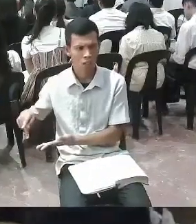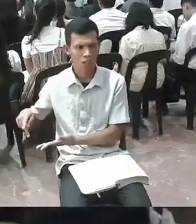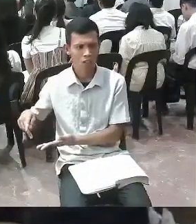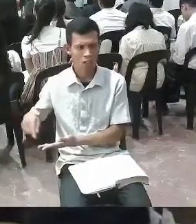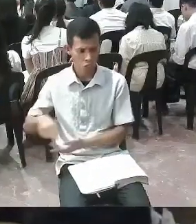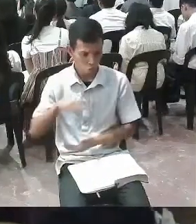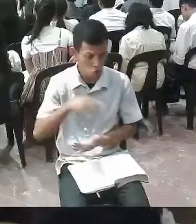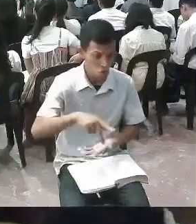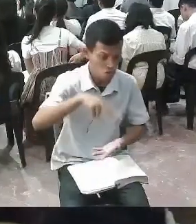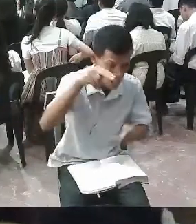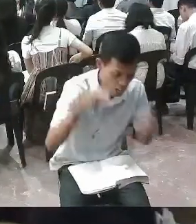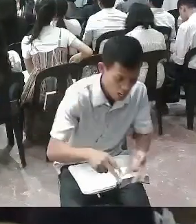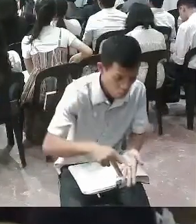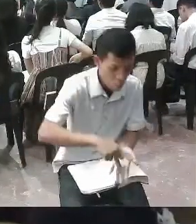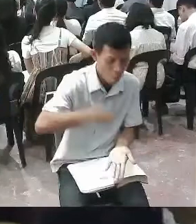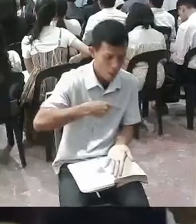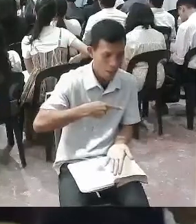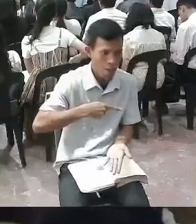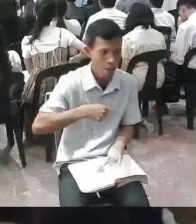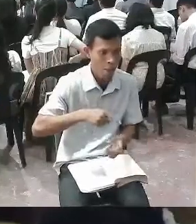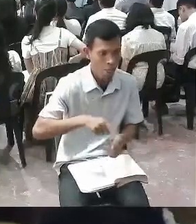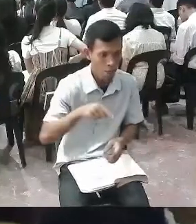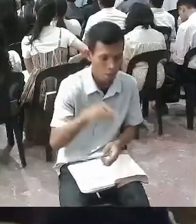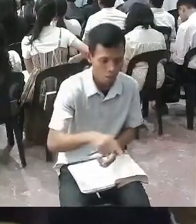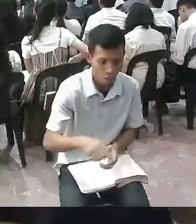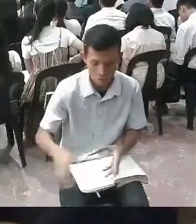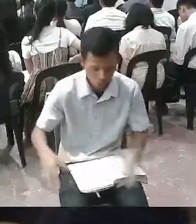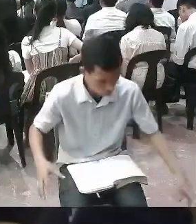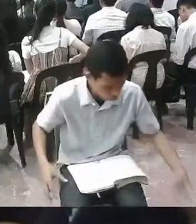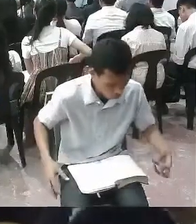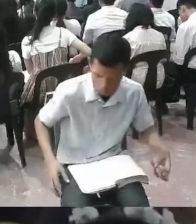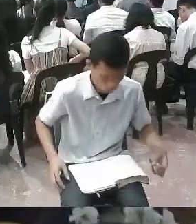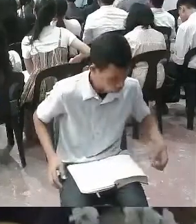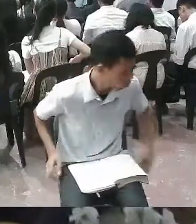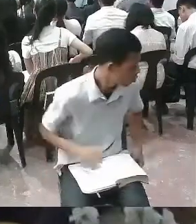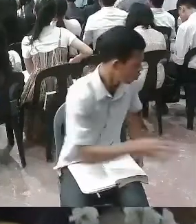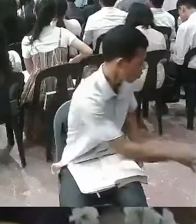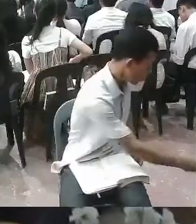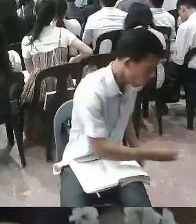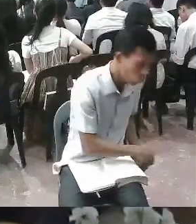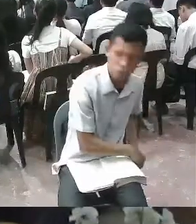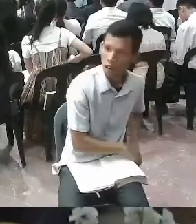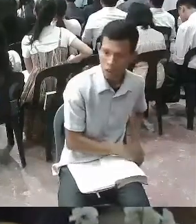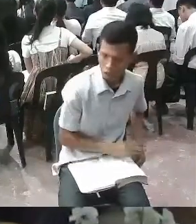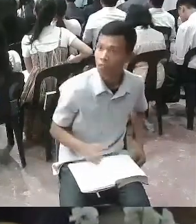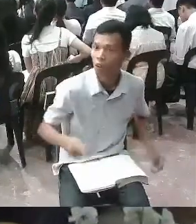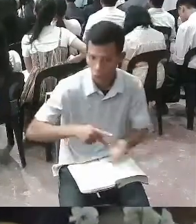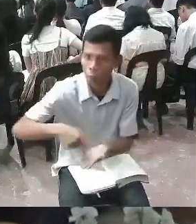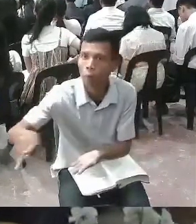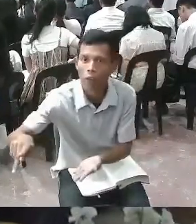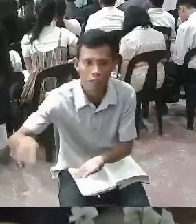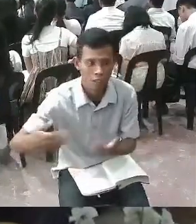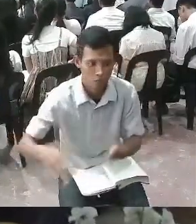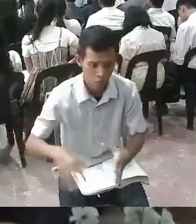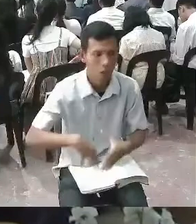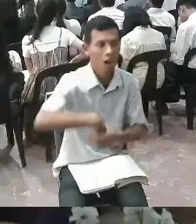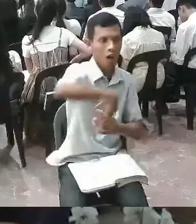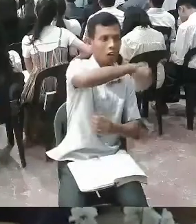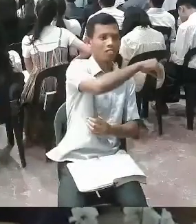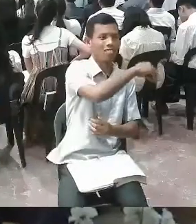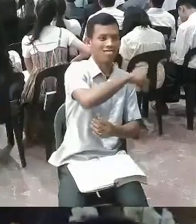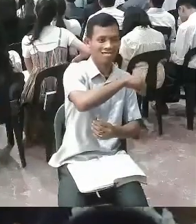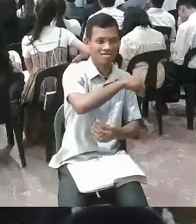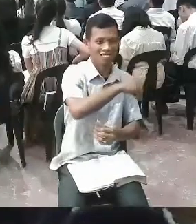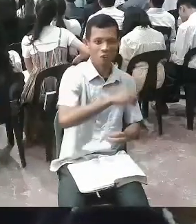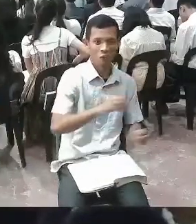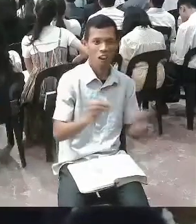a picture of grace. That is a picture of grace. I'm standing before